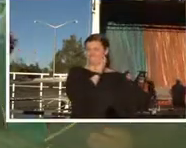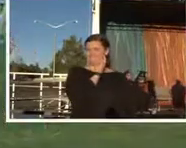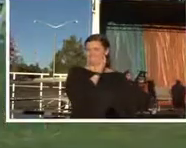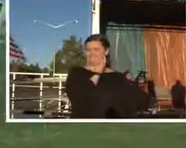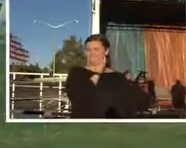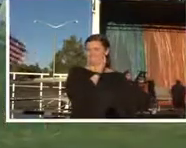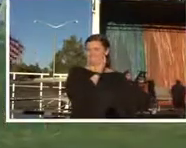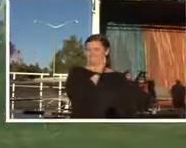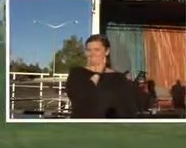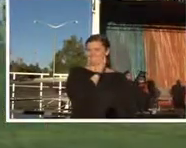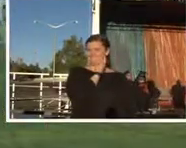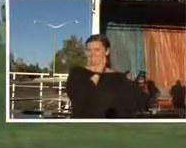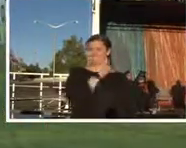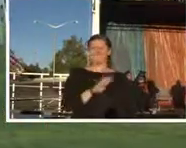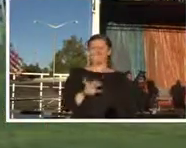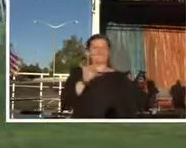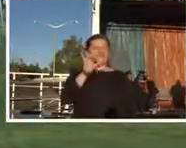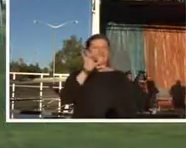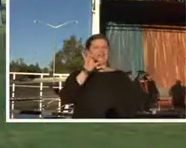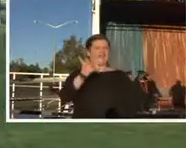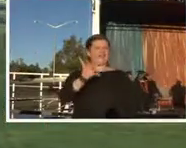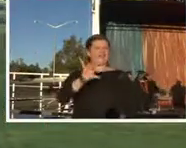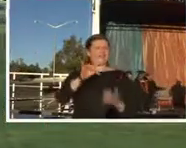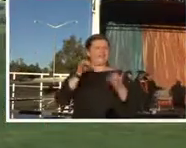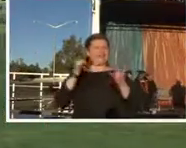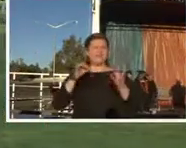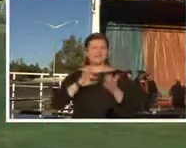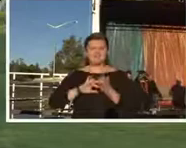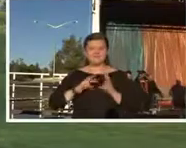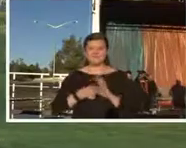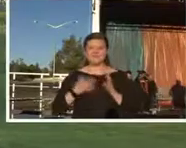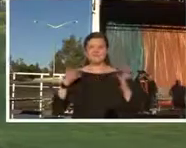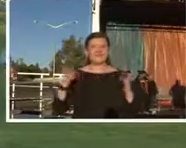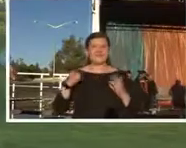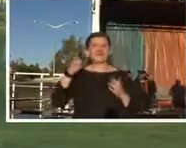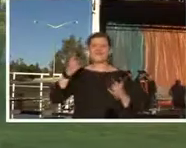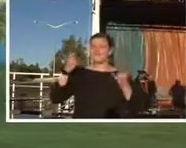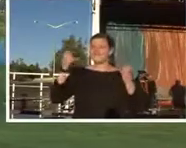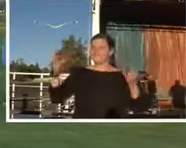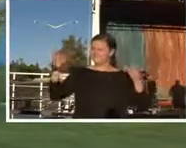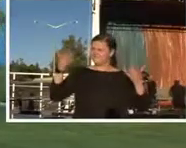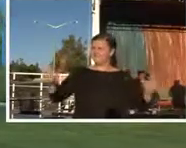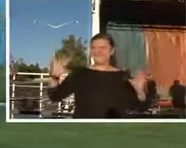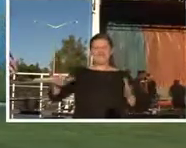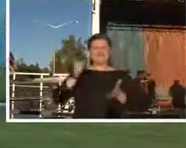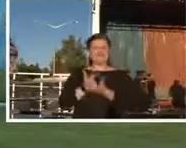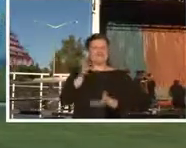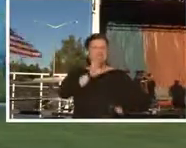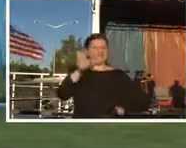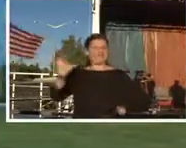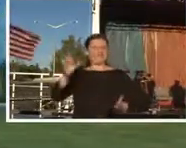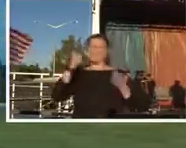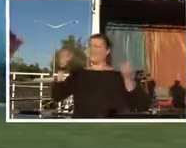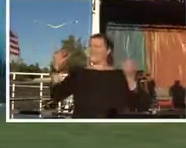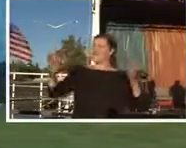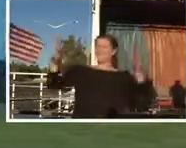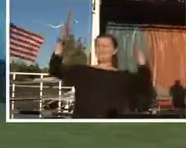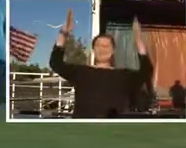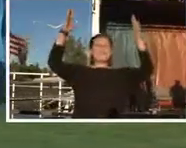yours, and that will signify that you are now graduates of Clark College. Let's give it up for the class of